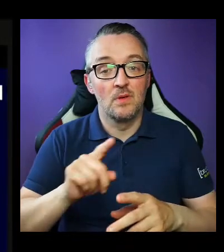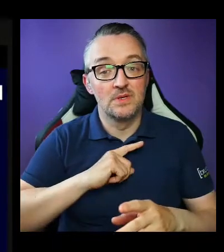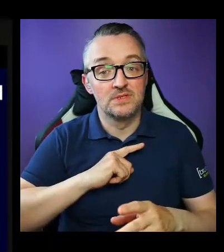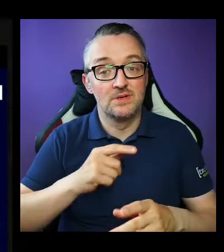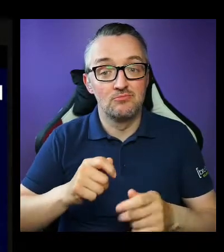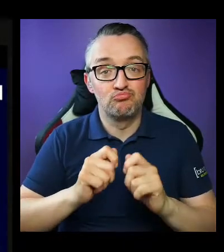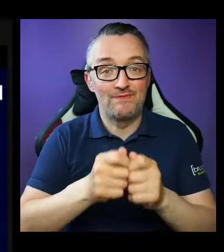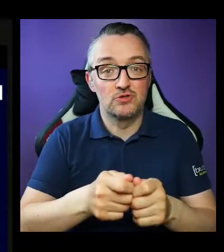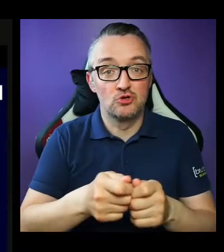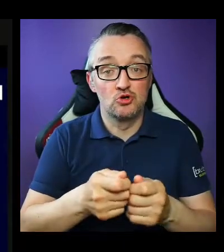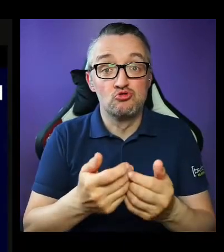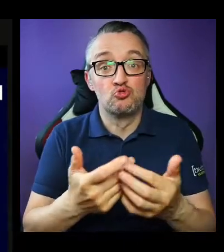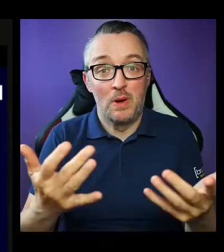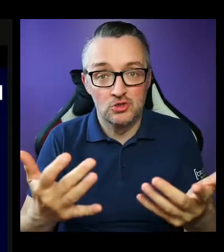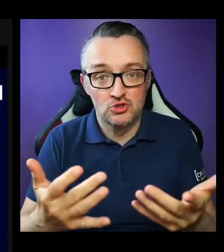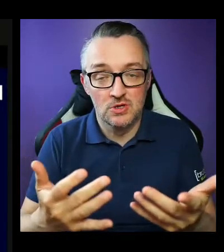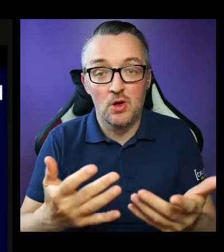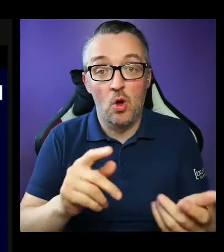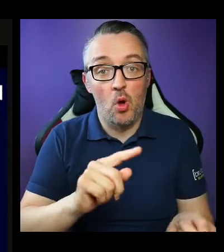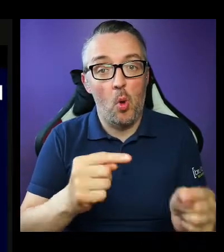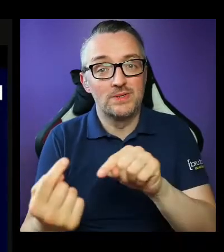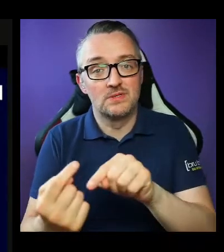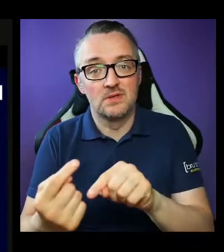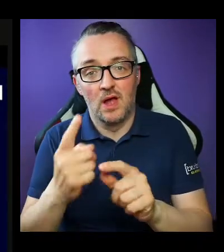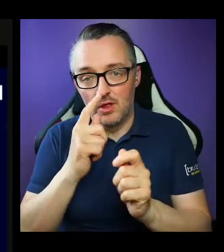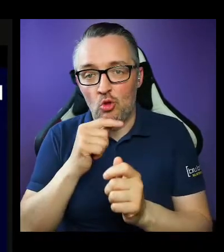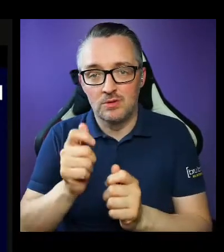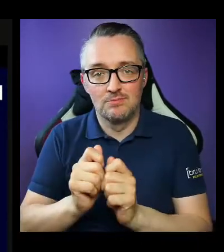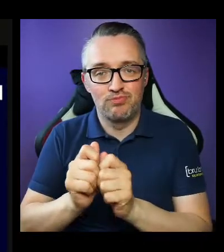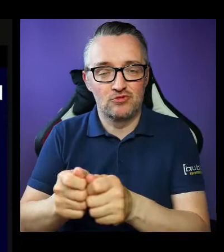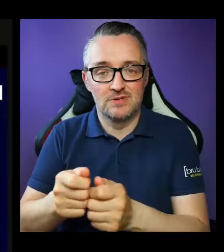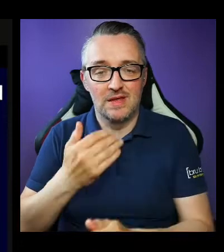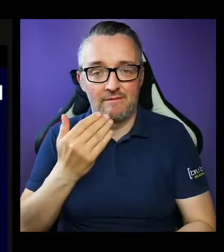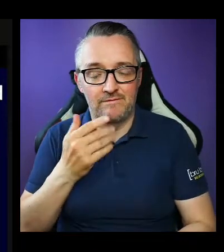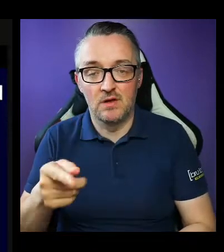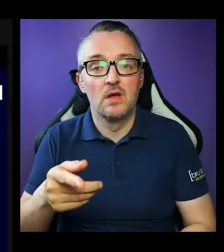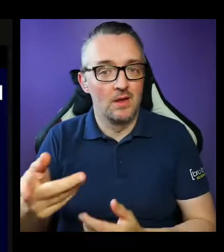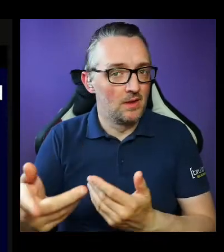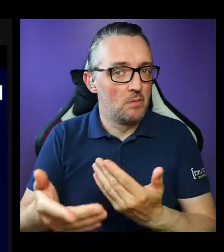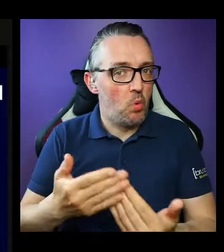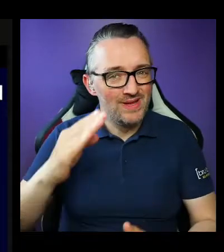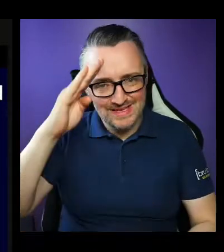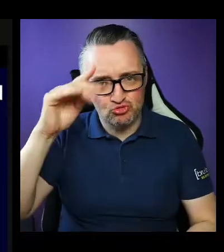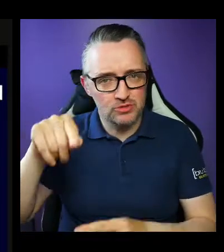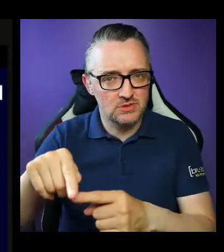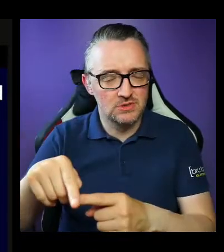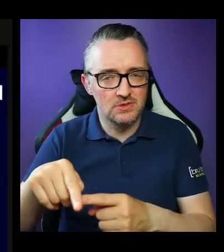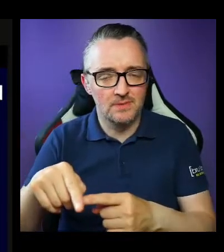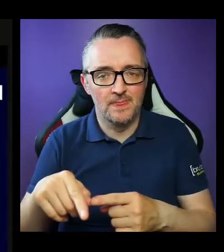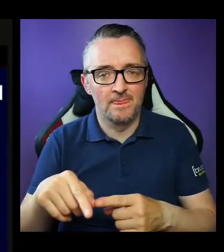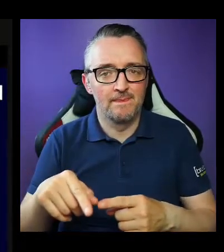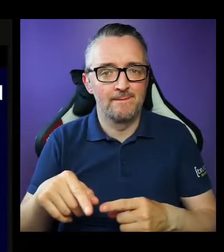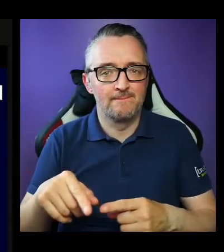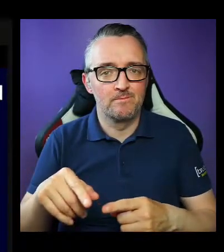course, provisioning too little. And I would say this is an even more dangerous use case